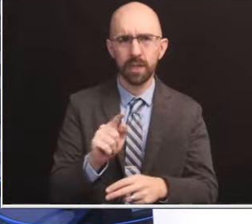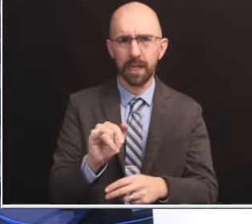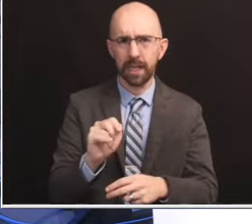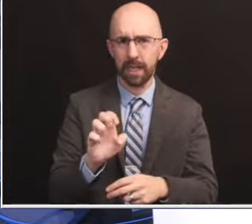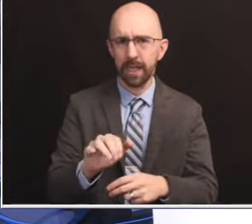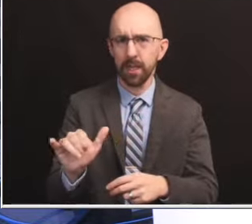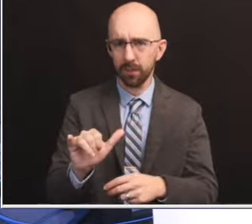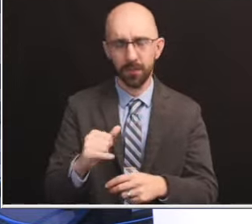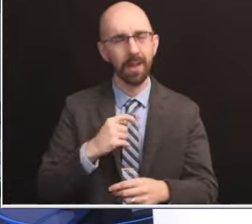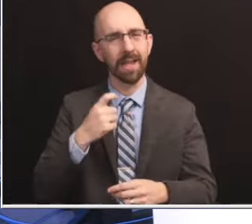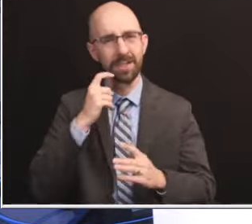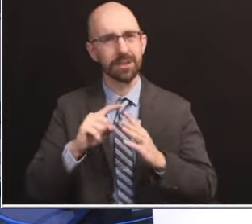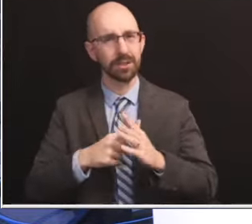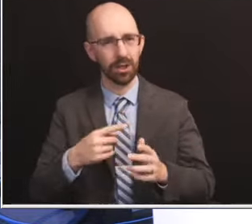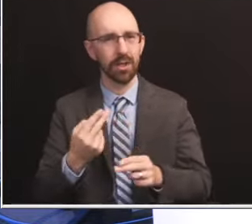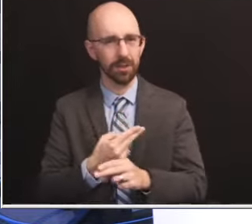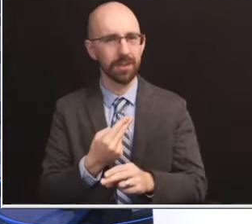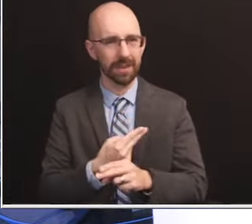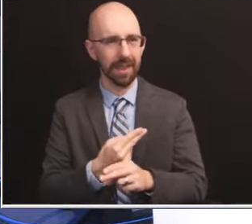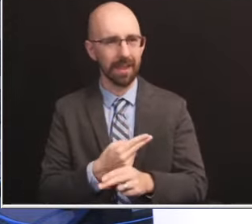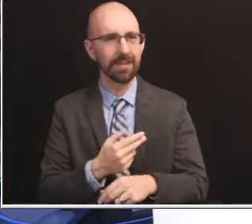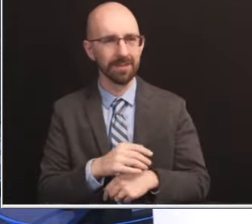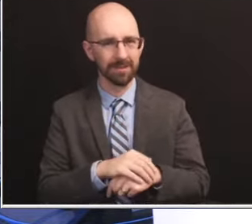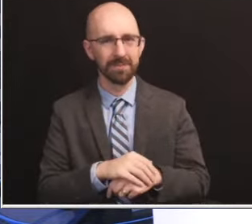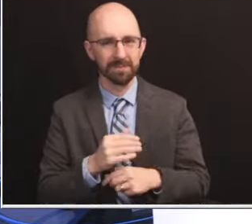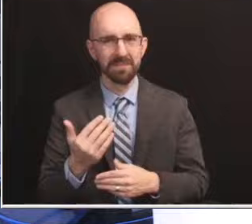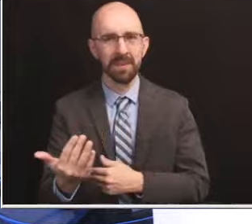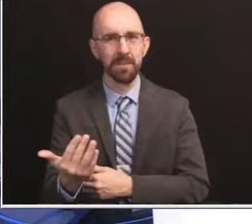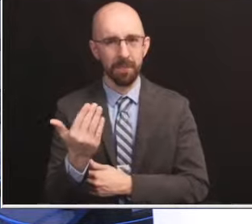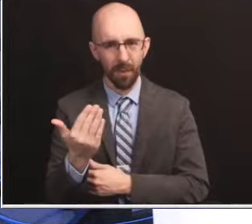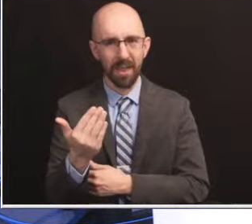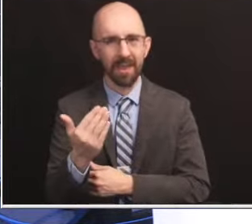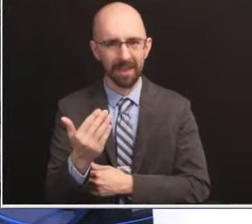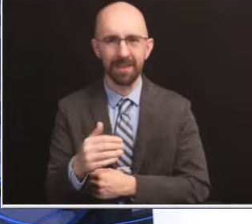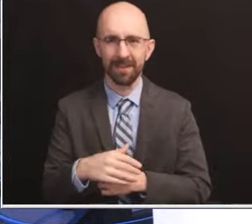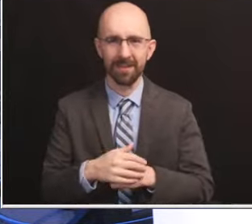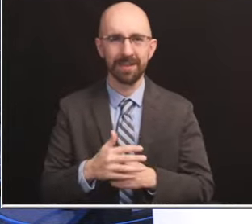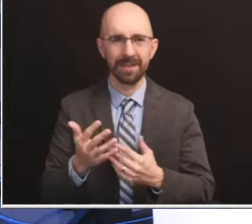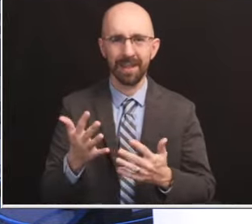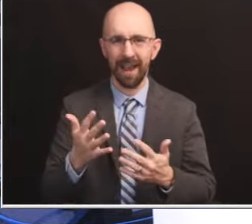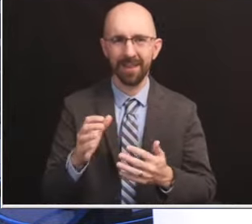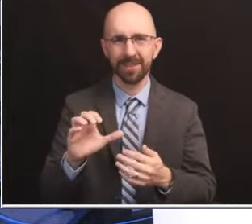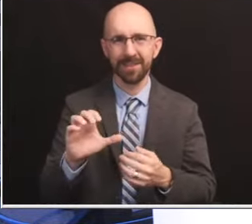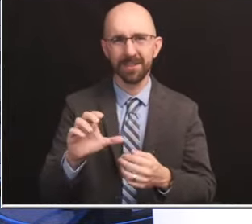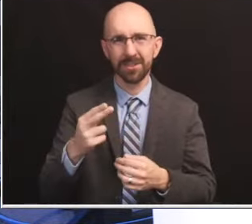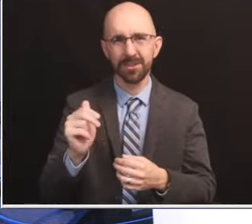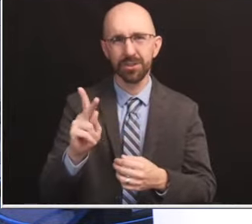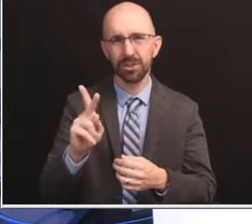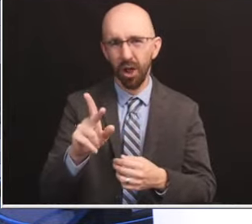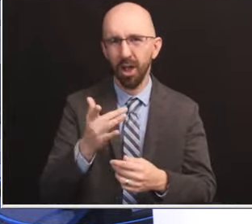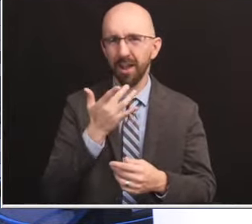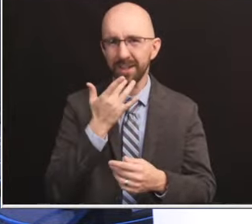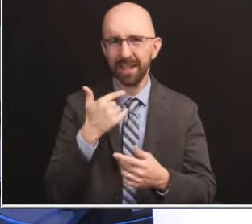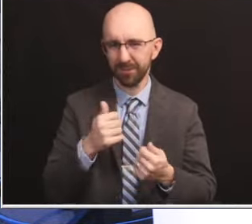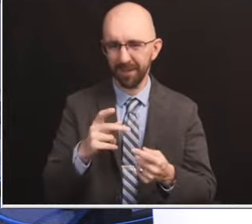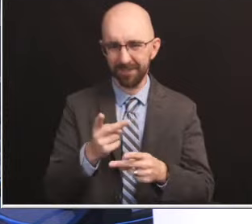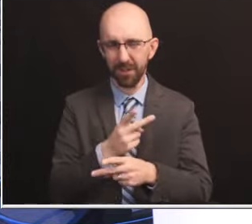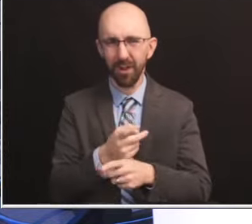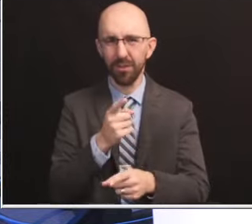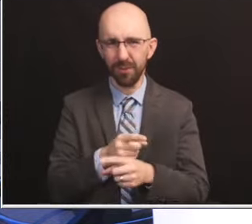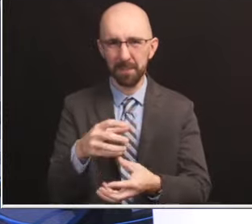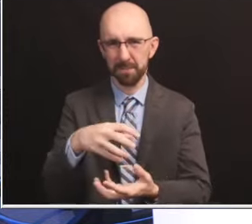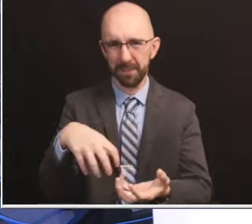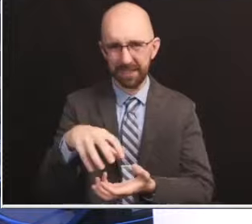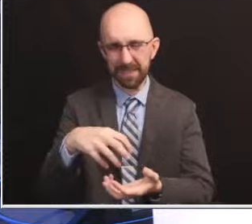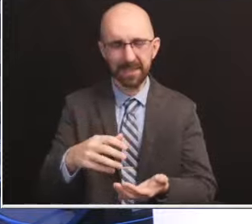start taking creatine. We need to compare coffee notes in the morning. Yes, it's kind of chalky, so I'm trying to figure out the right mix of it. How